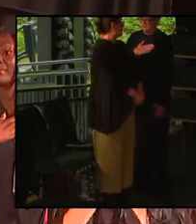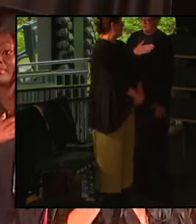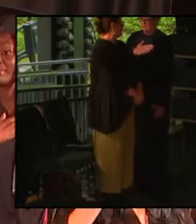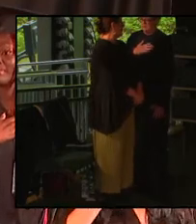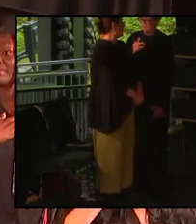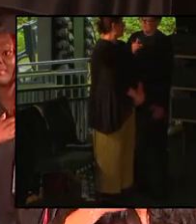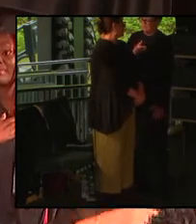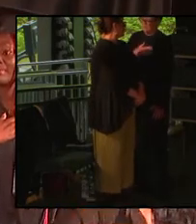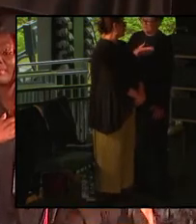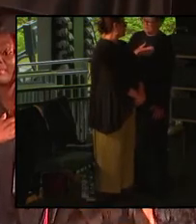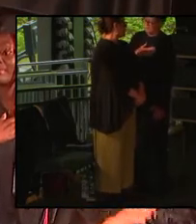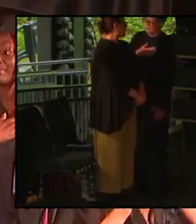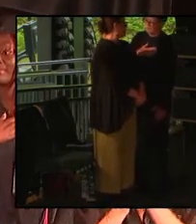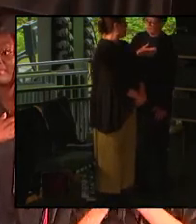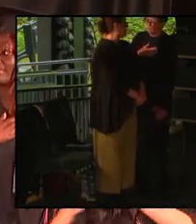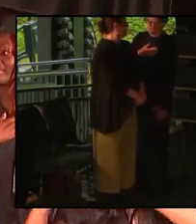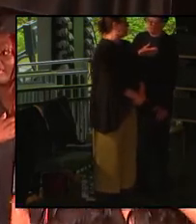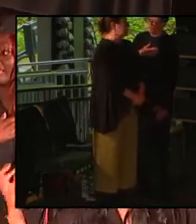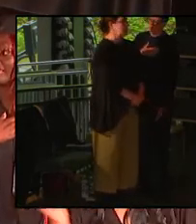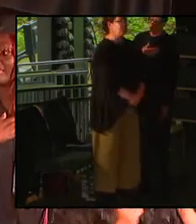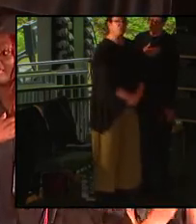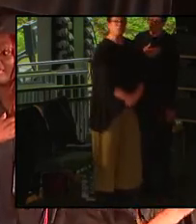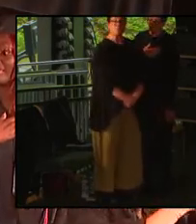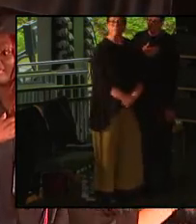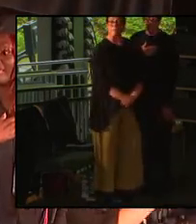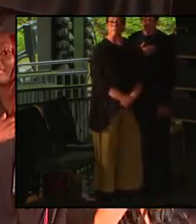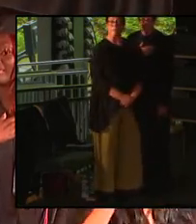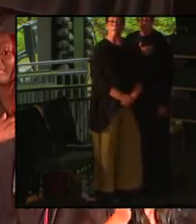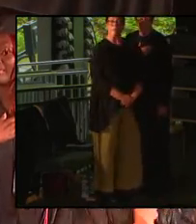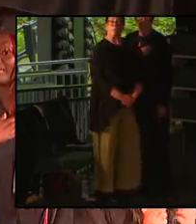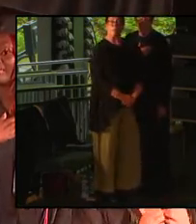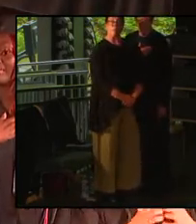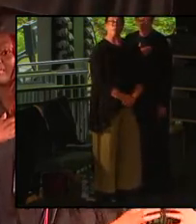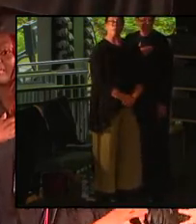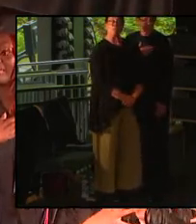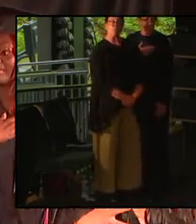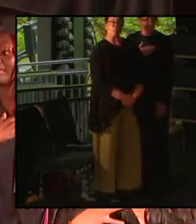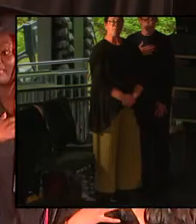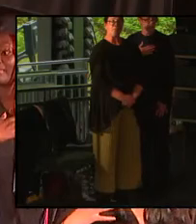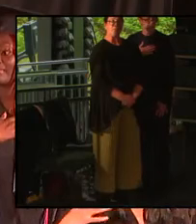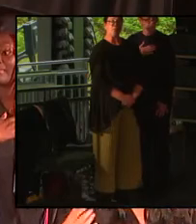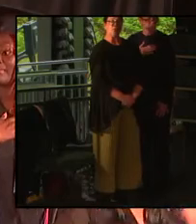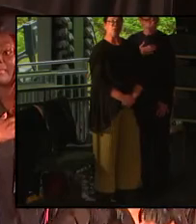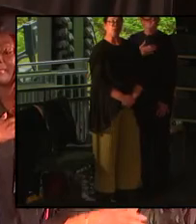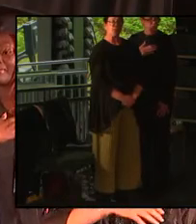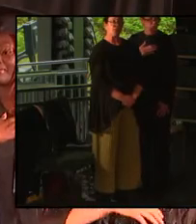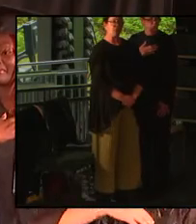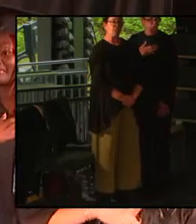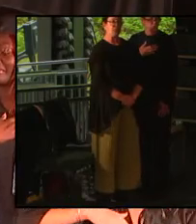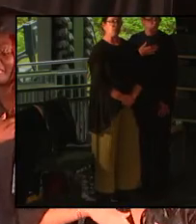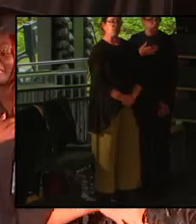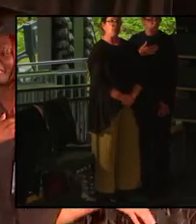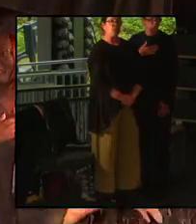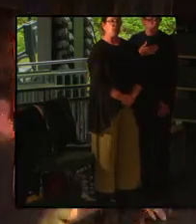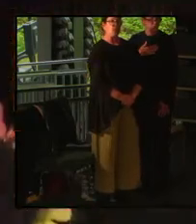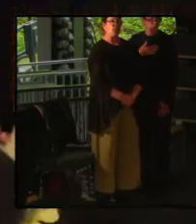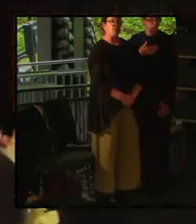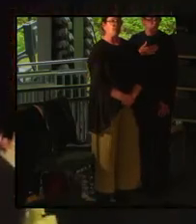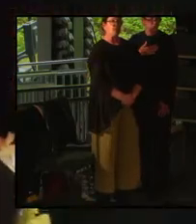red glare, the bombs bursting in air,